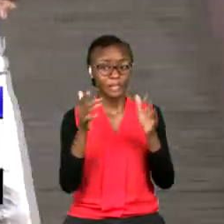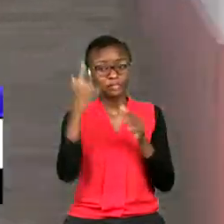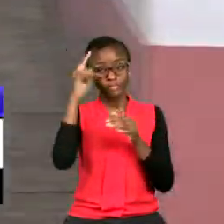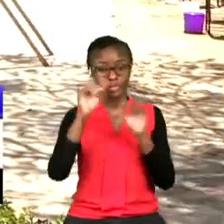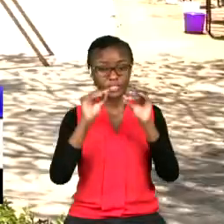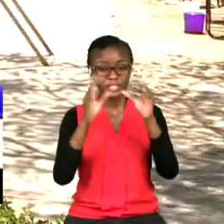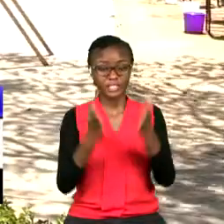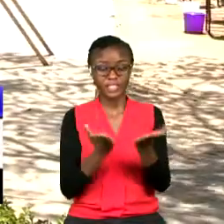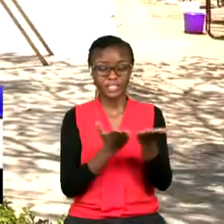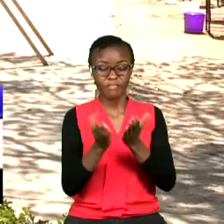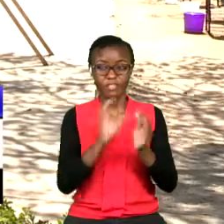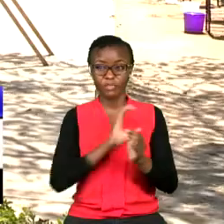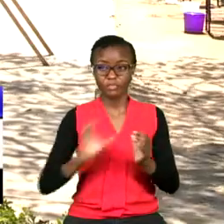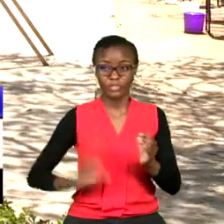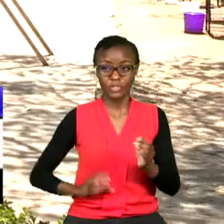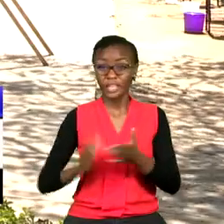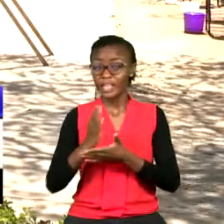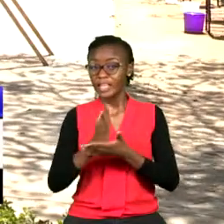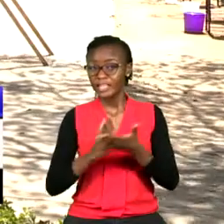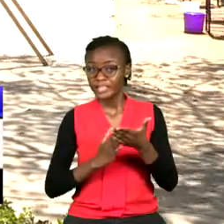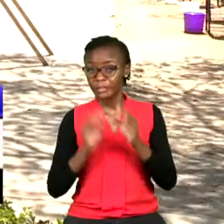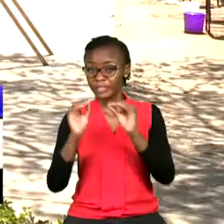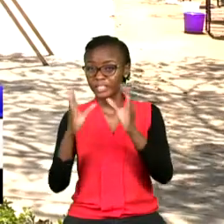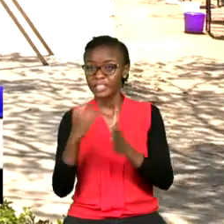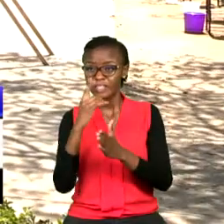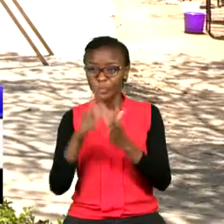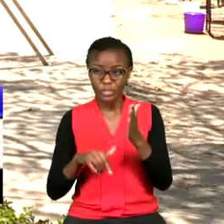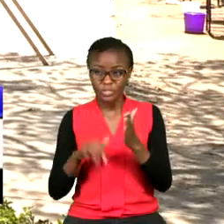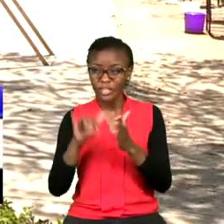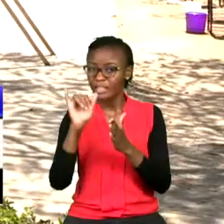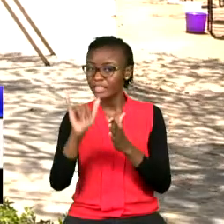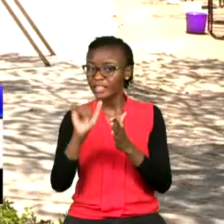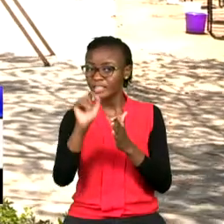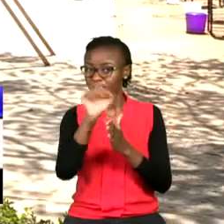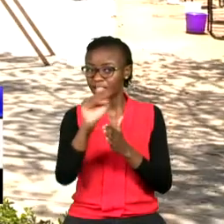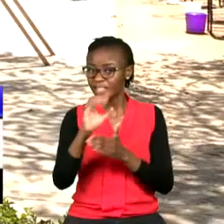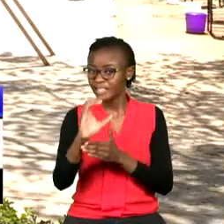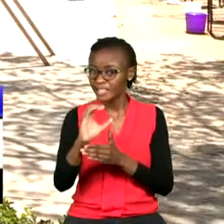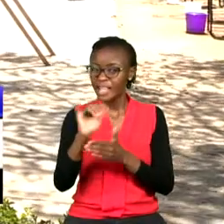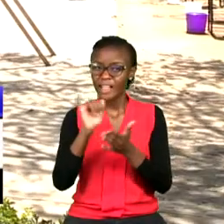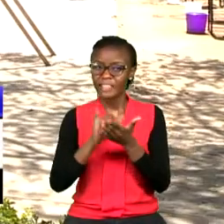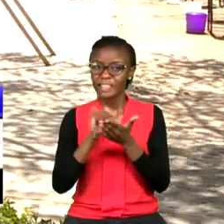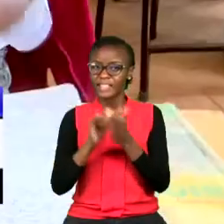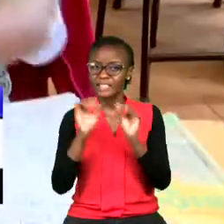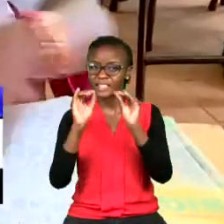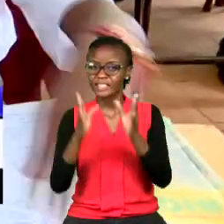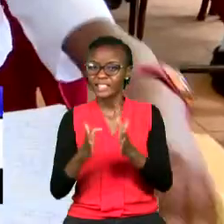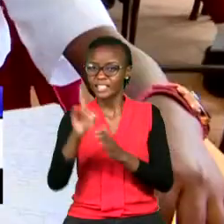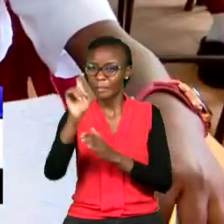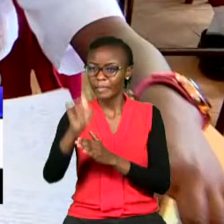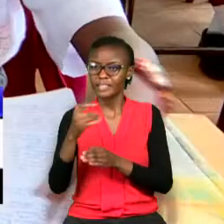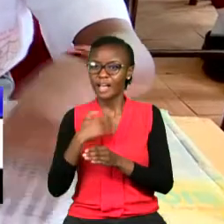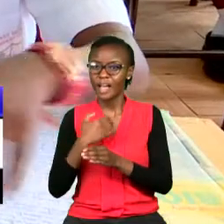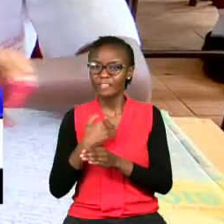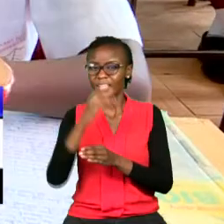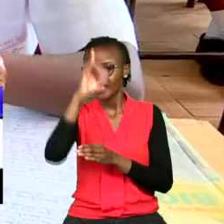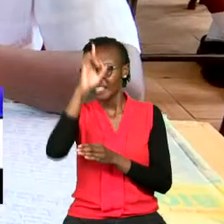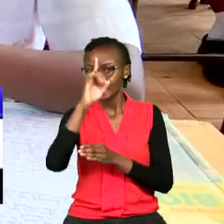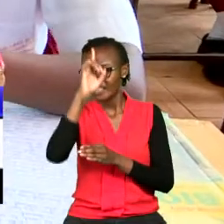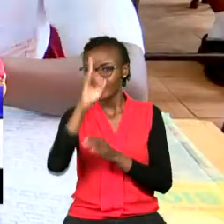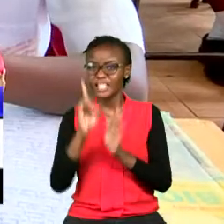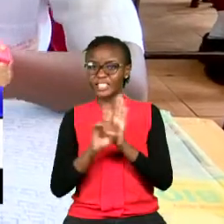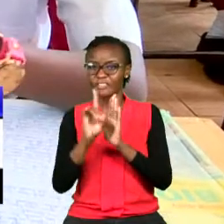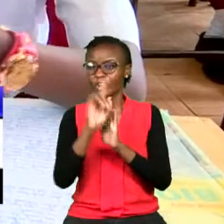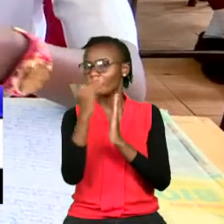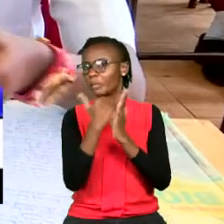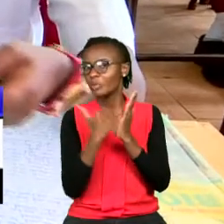Commission, the section of teachers has strongly opposed the proposals by TSC that require teachers to undertake mandatory professional